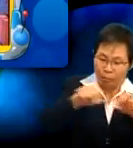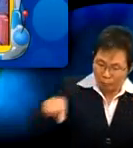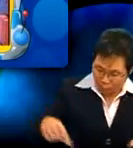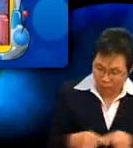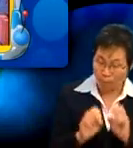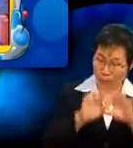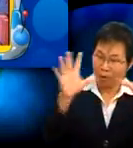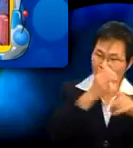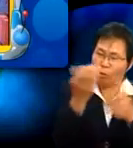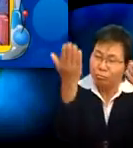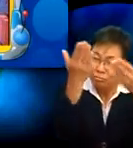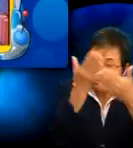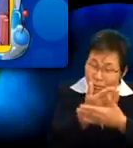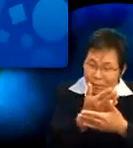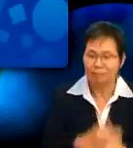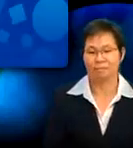brighter or dimmer.